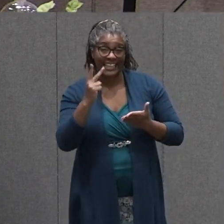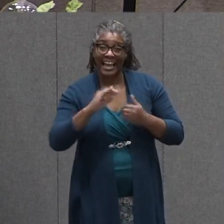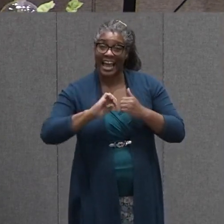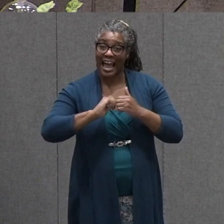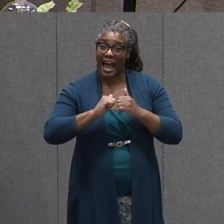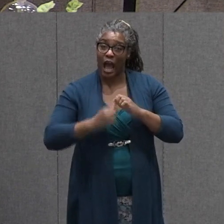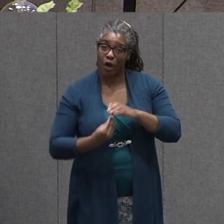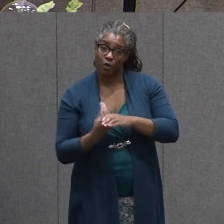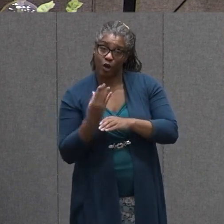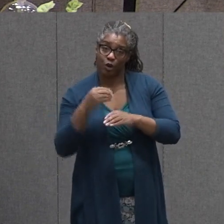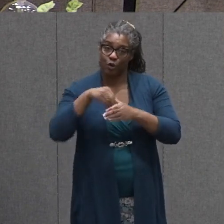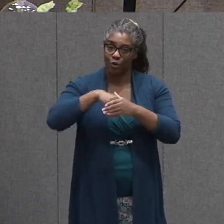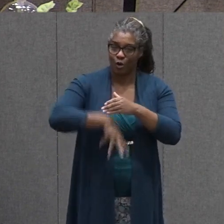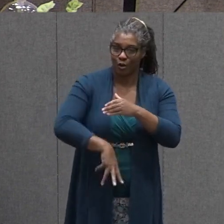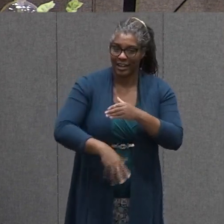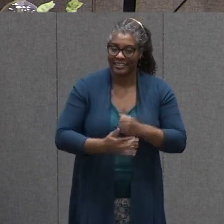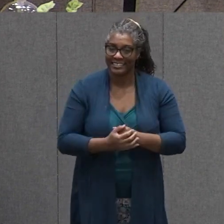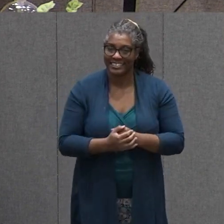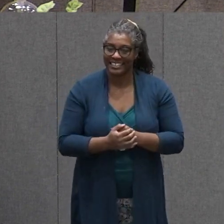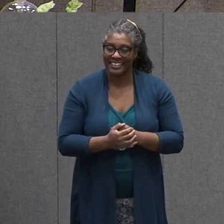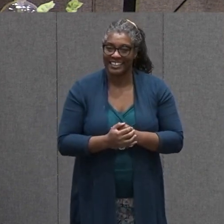it.